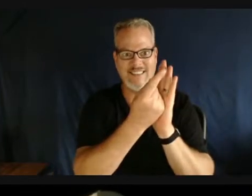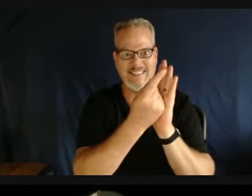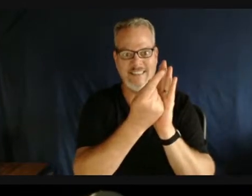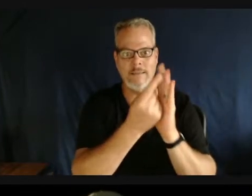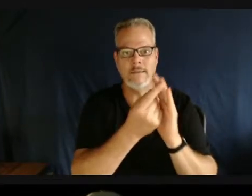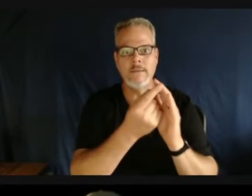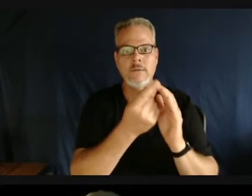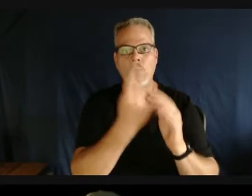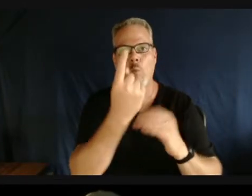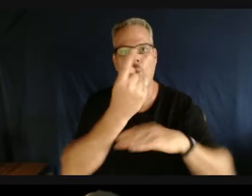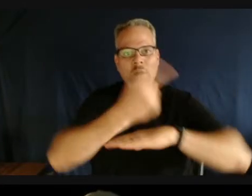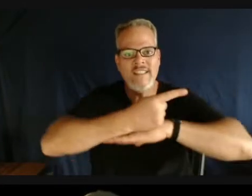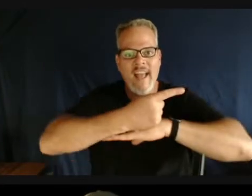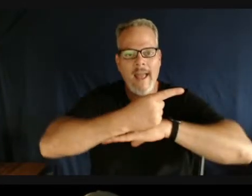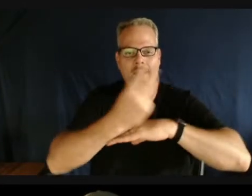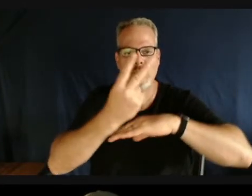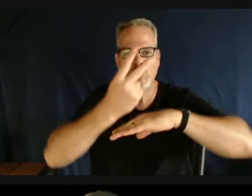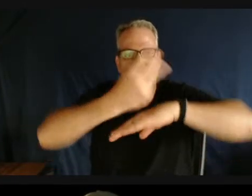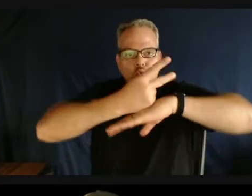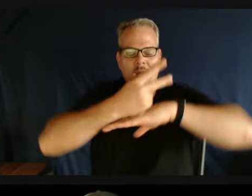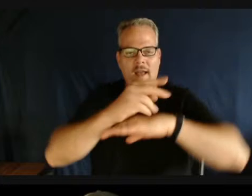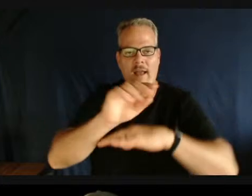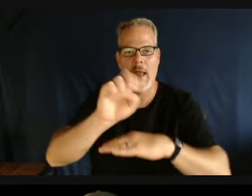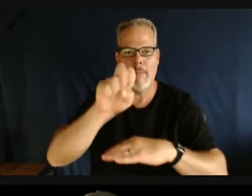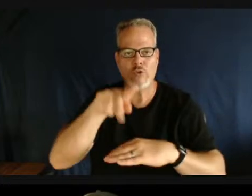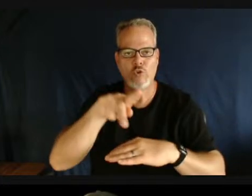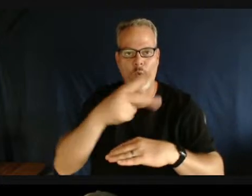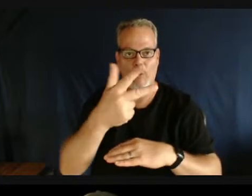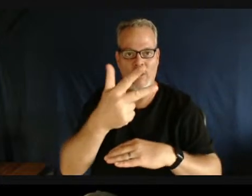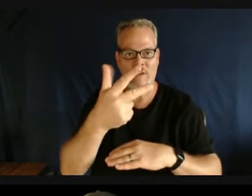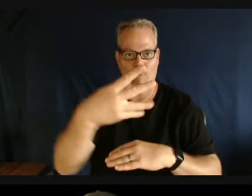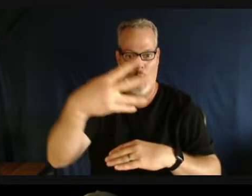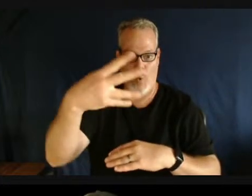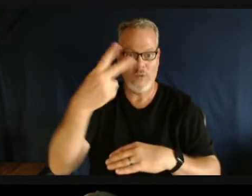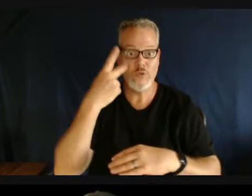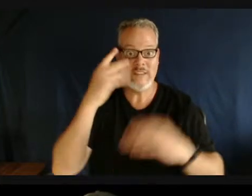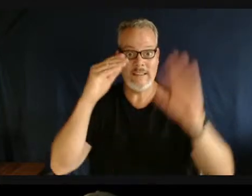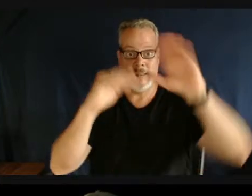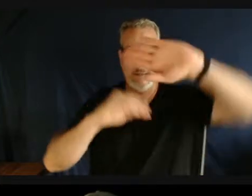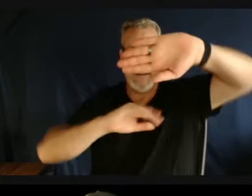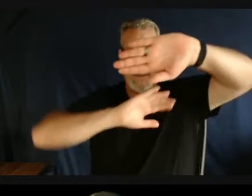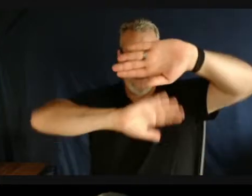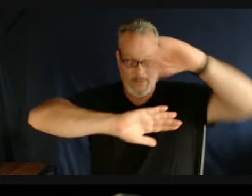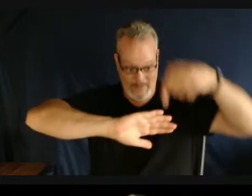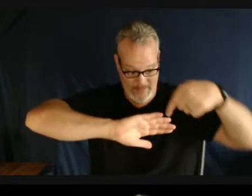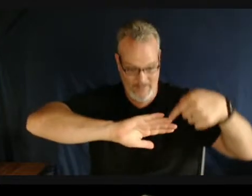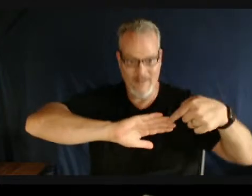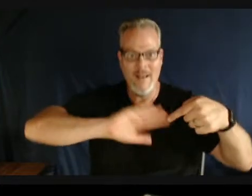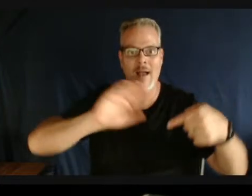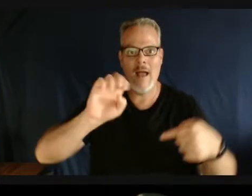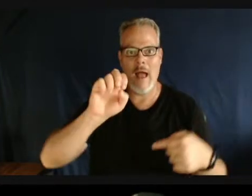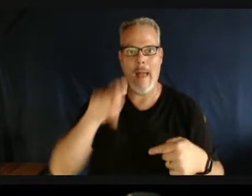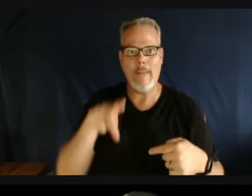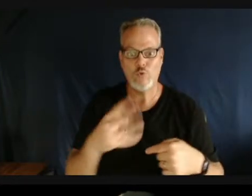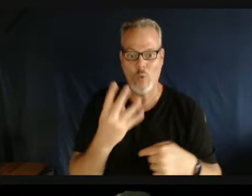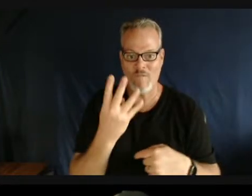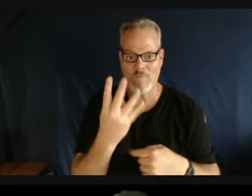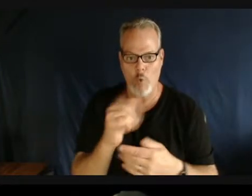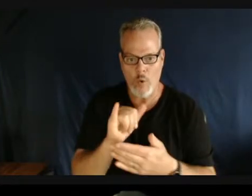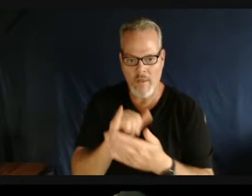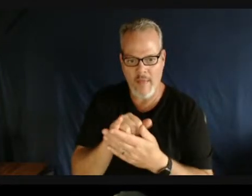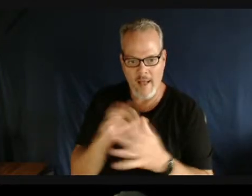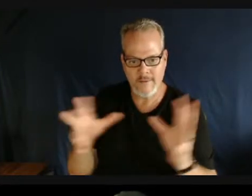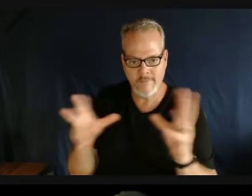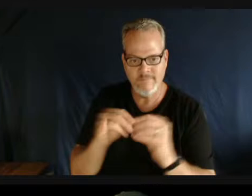graph, episodes 3 and 4. Because if you look down here, episode 4 is at 72 hours,